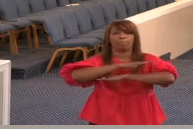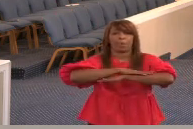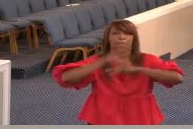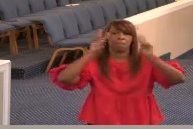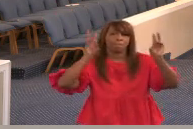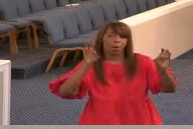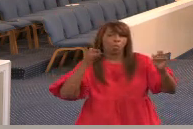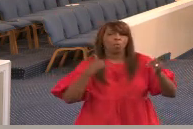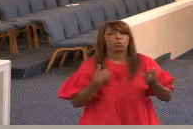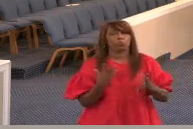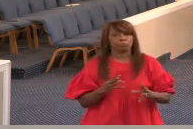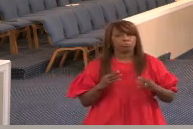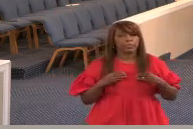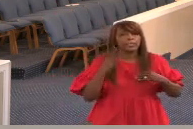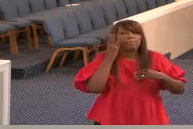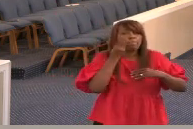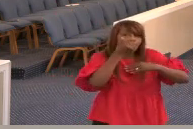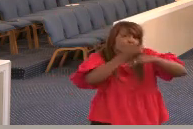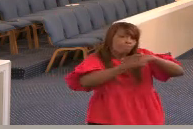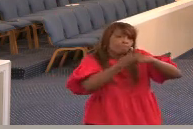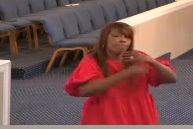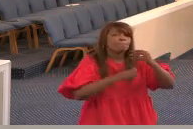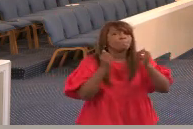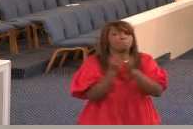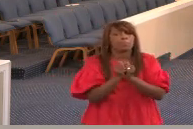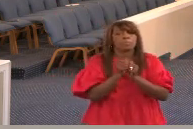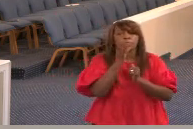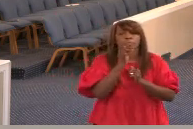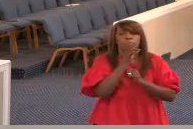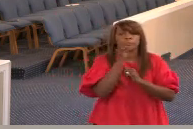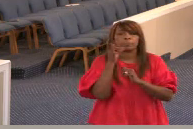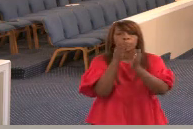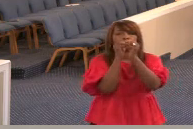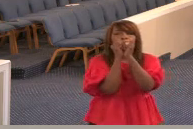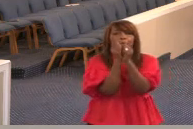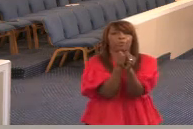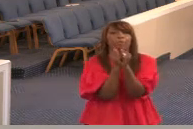To have communion, to break bread together.